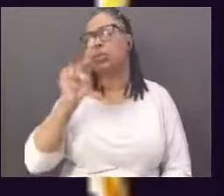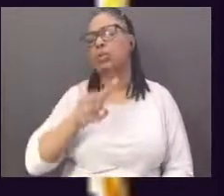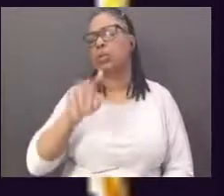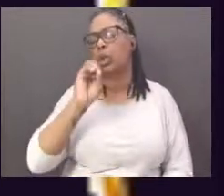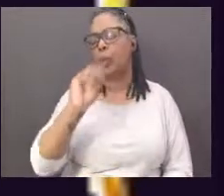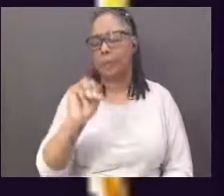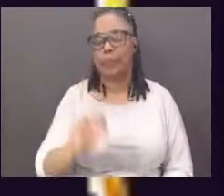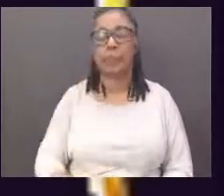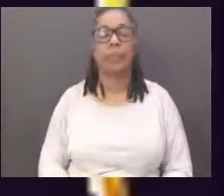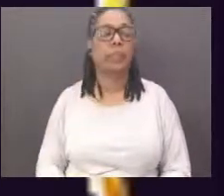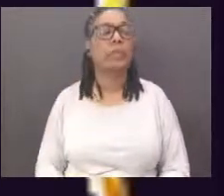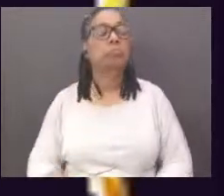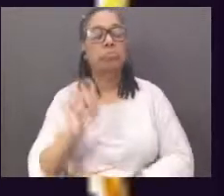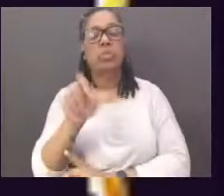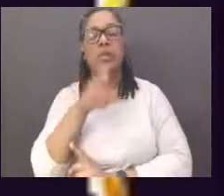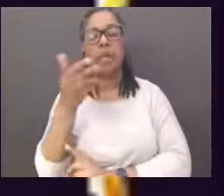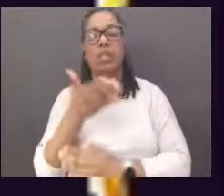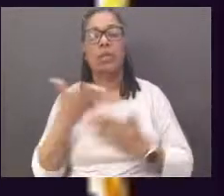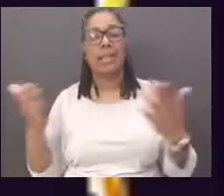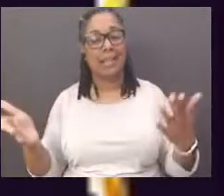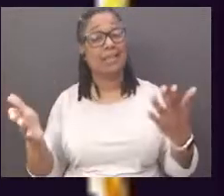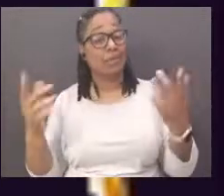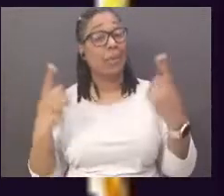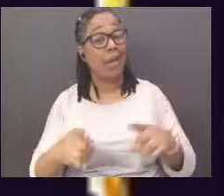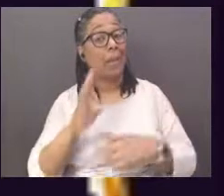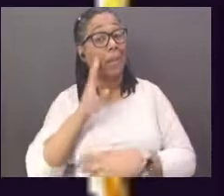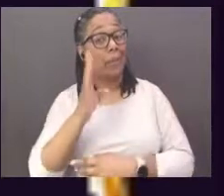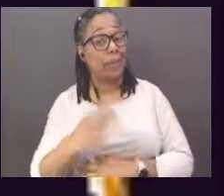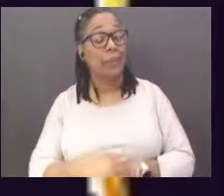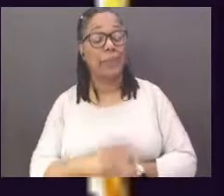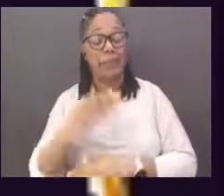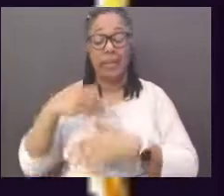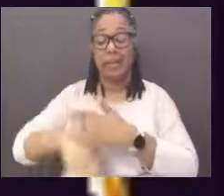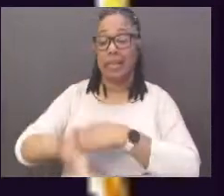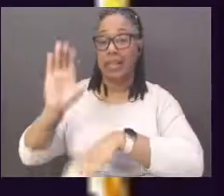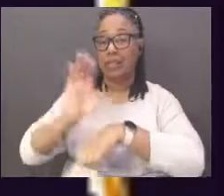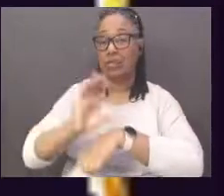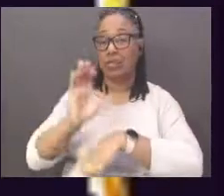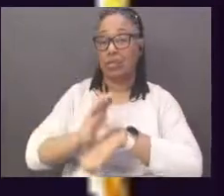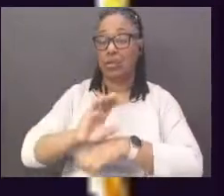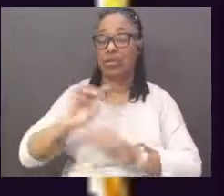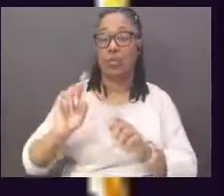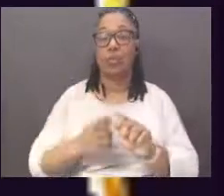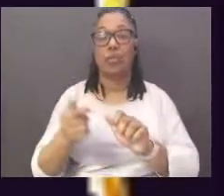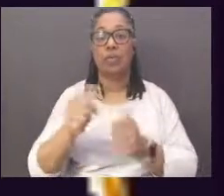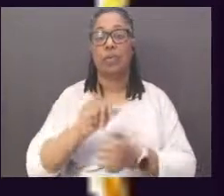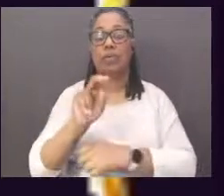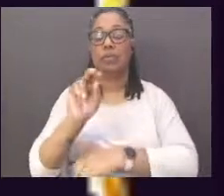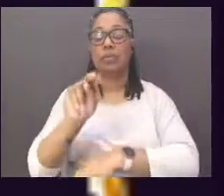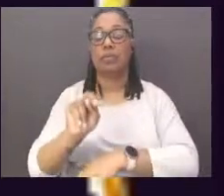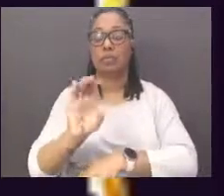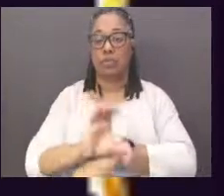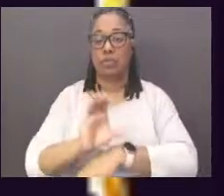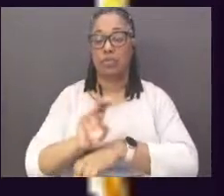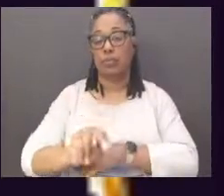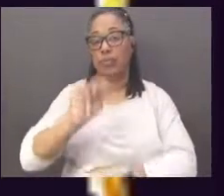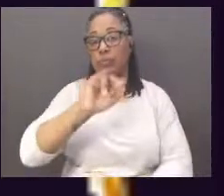are some things that are about to take place in the sanctuary of First Baptist Church, North Indianapolis, and in our Bradley